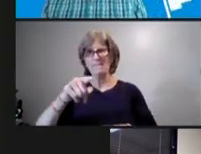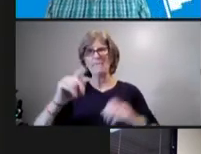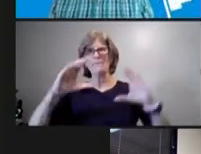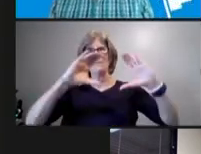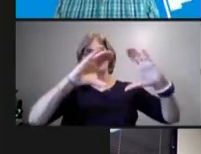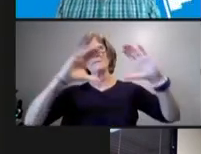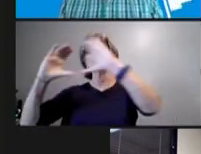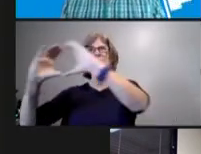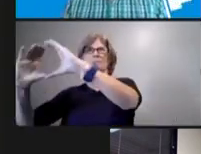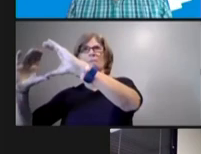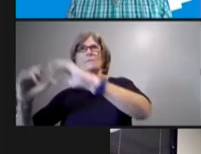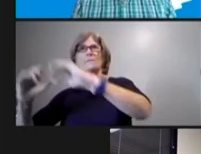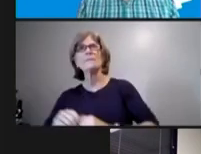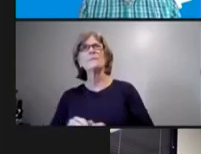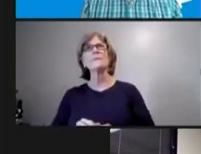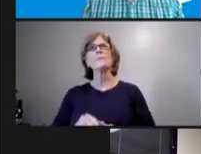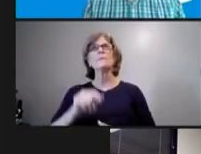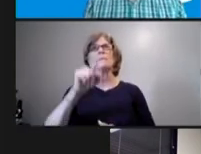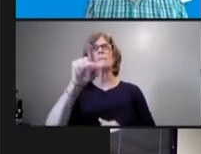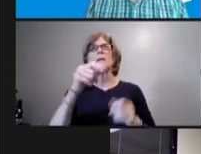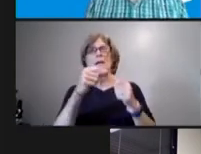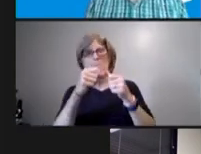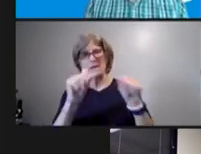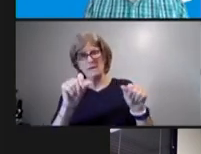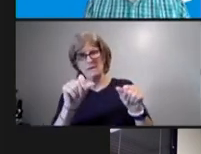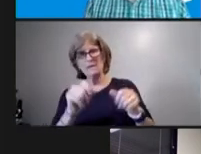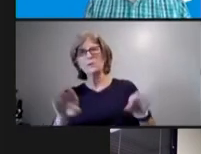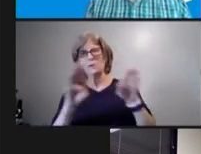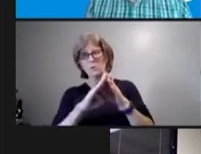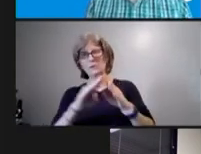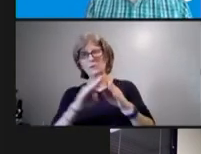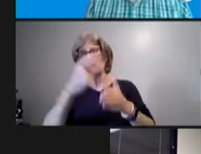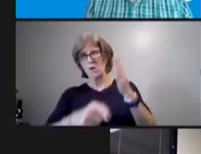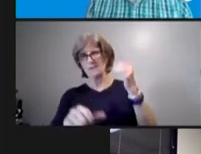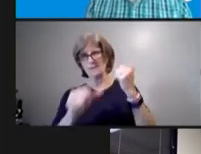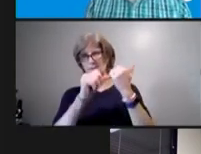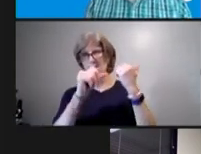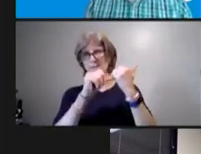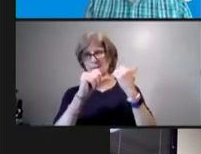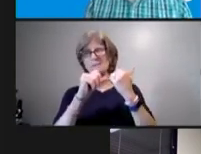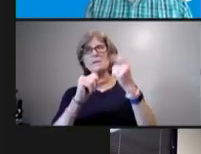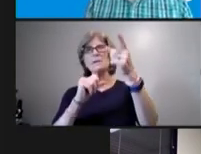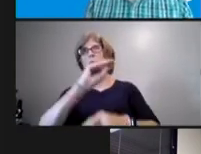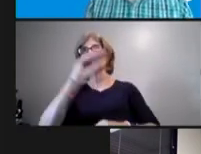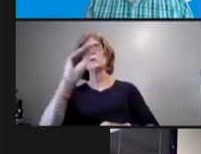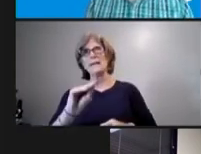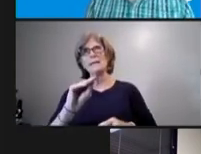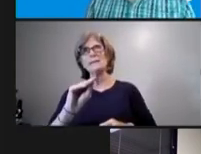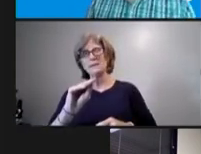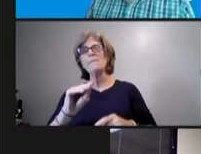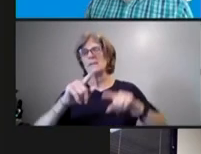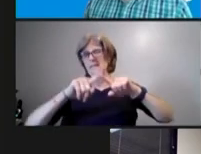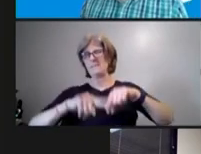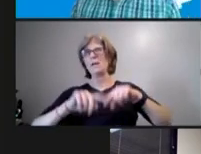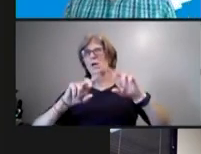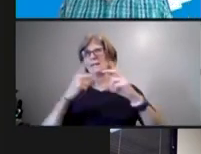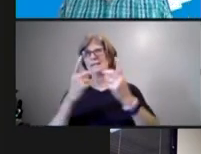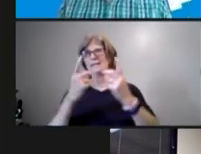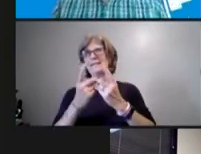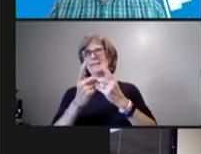district. So for the down payment and closing cost assistance program, these are percent of funds by council district and AMI